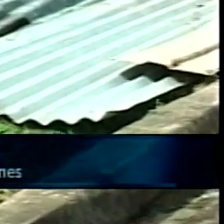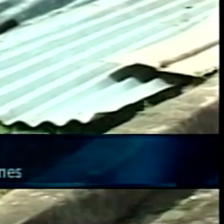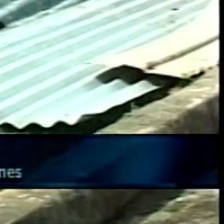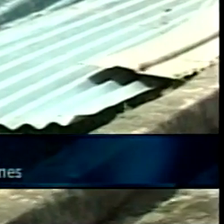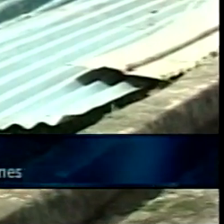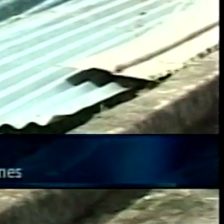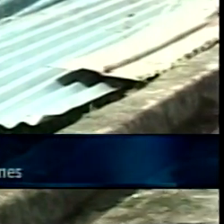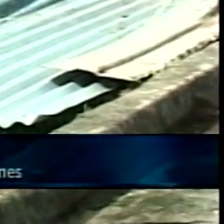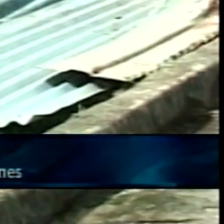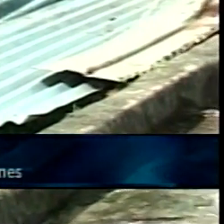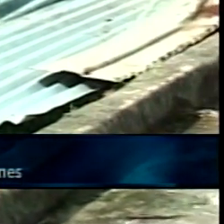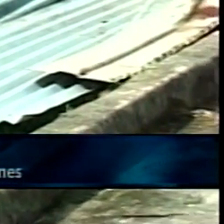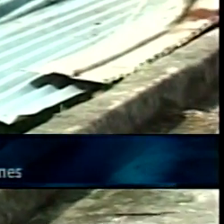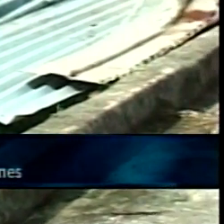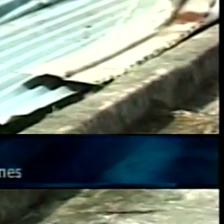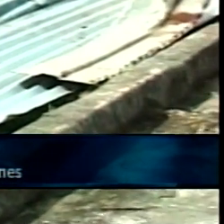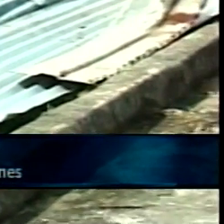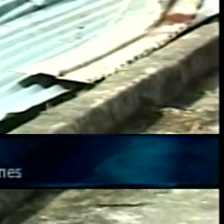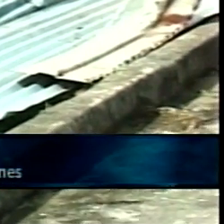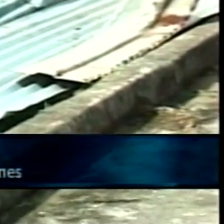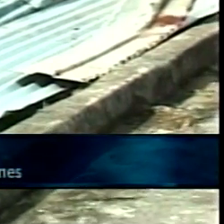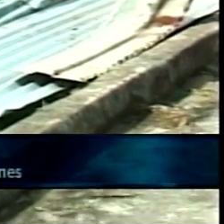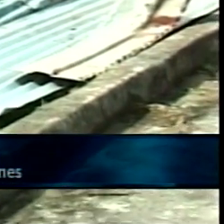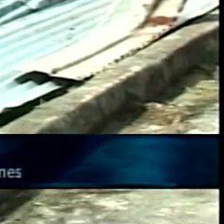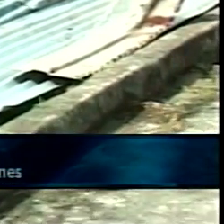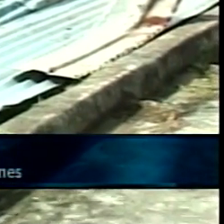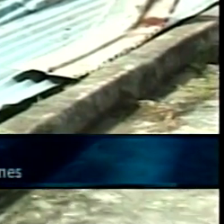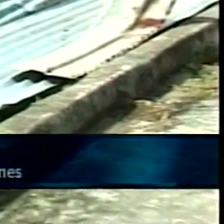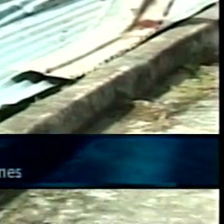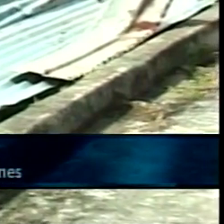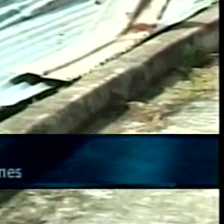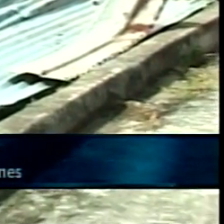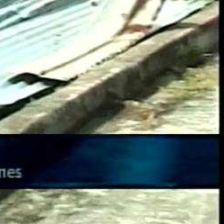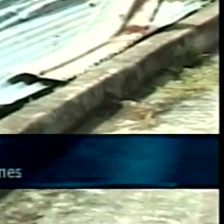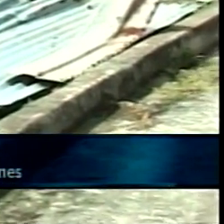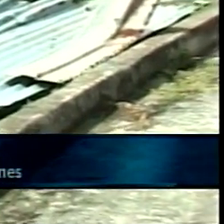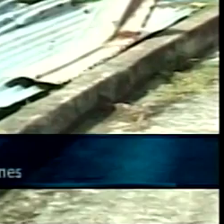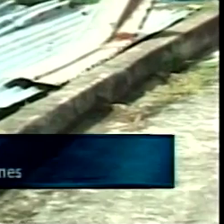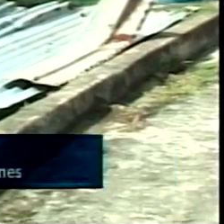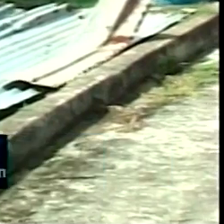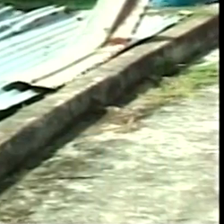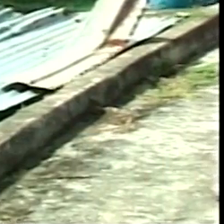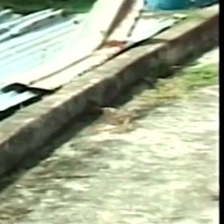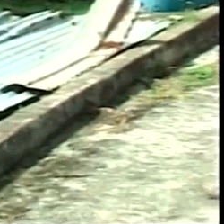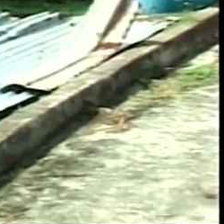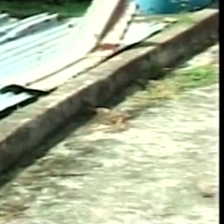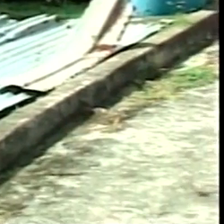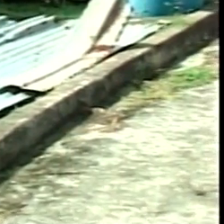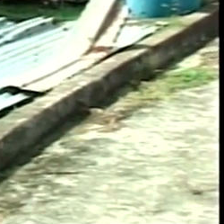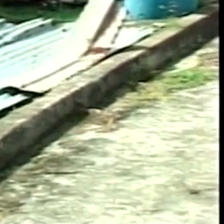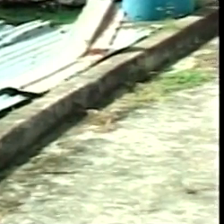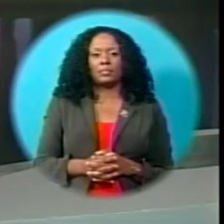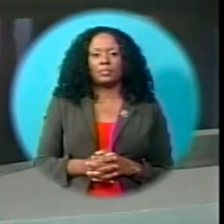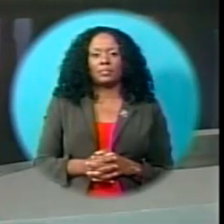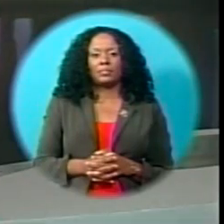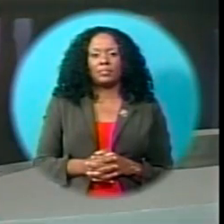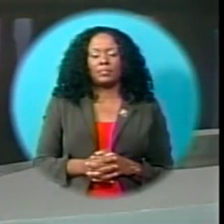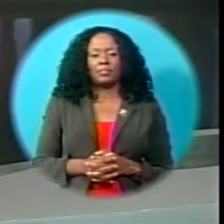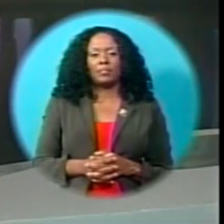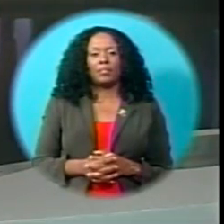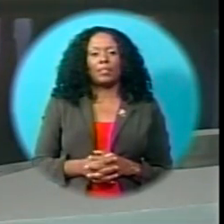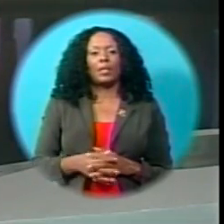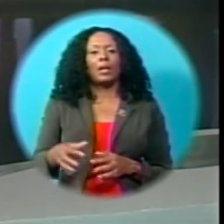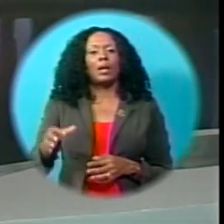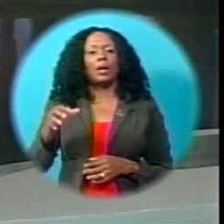barrels. The rain falling and all the time I ran out with having here. Member